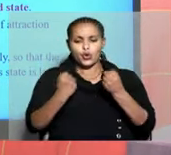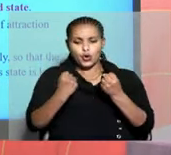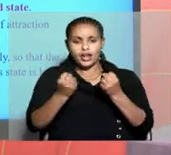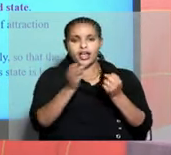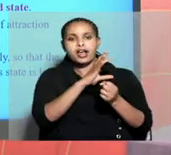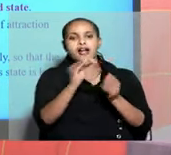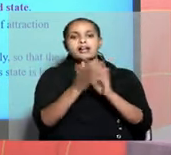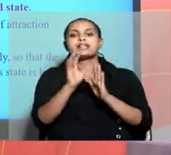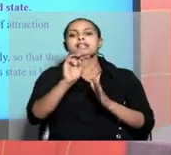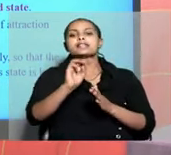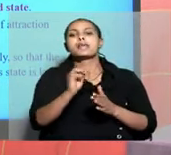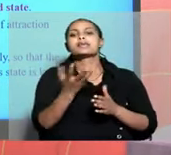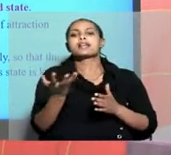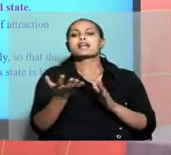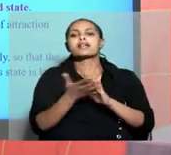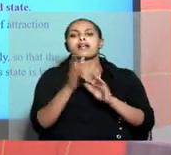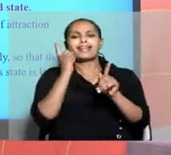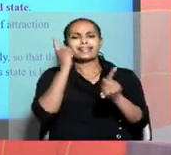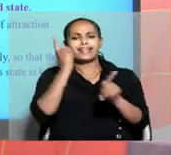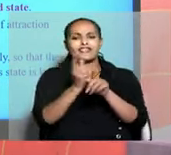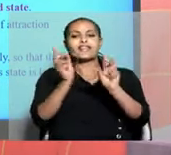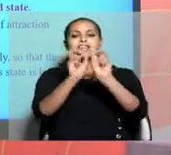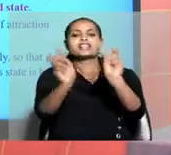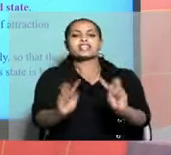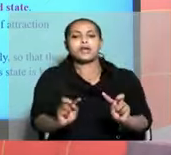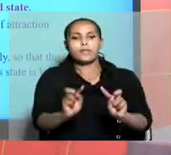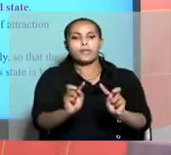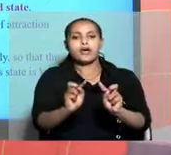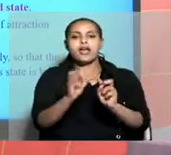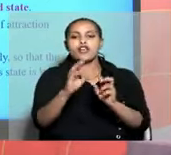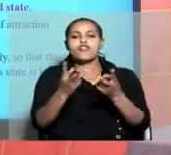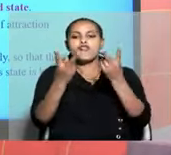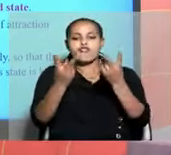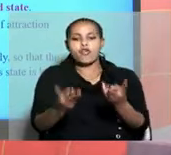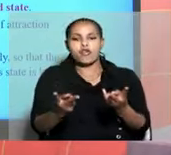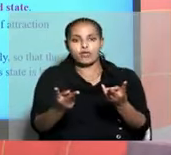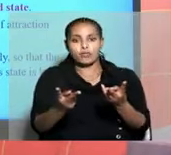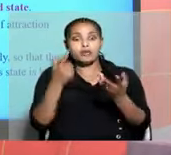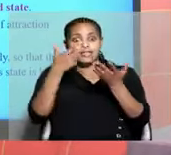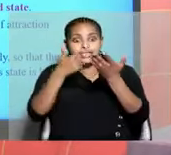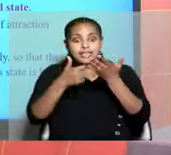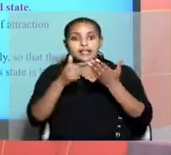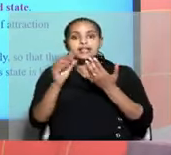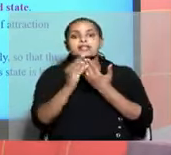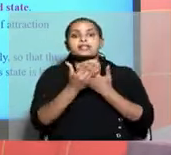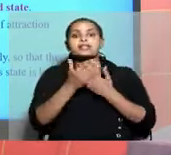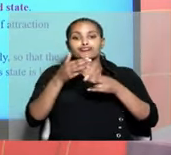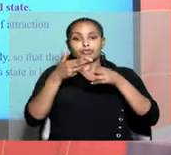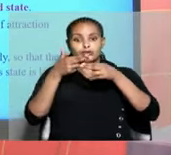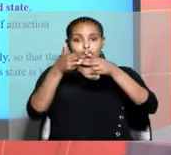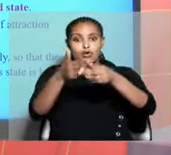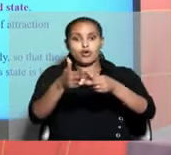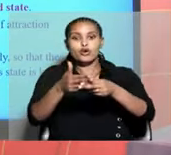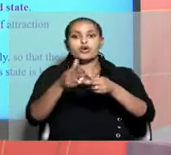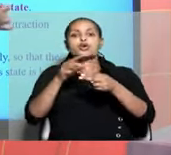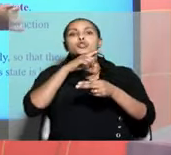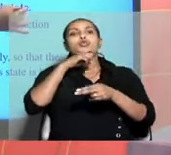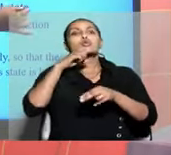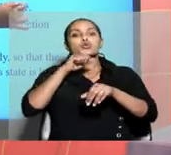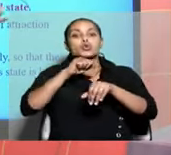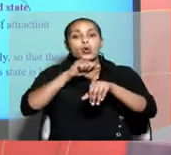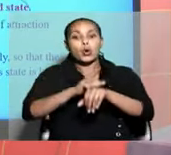strongly, and the substance has a definite shape and volume. This state is known as